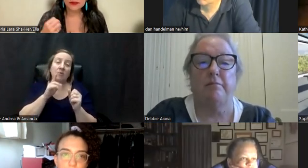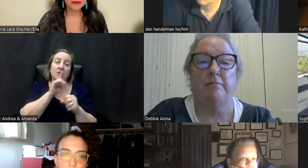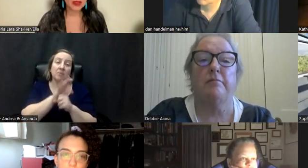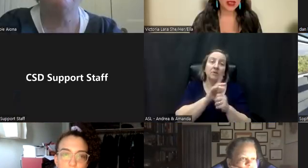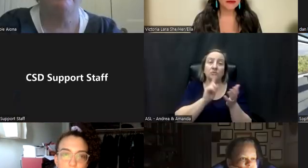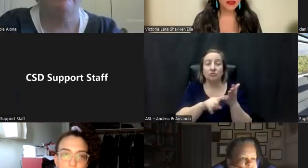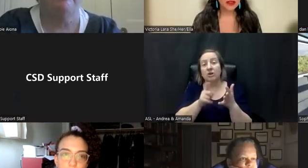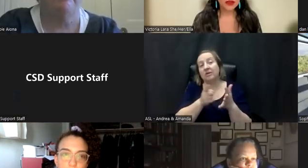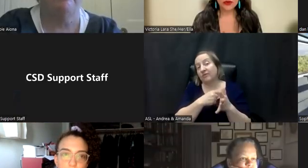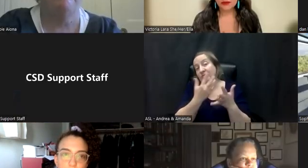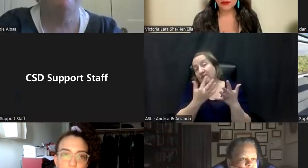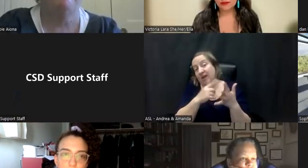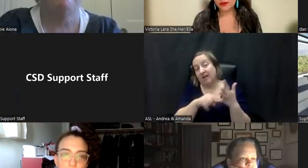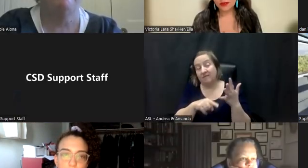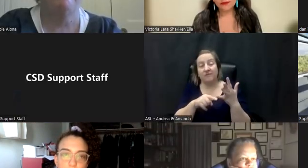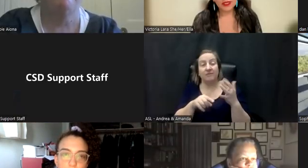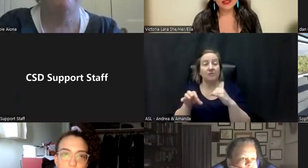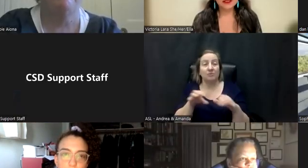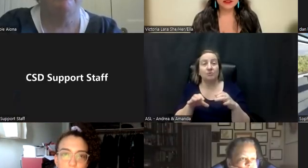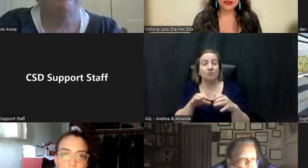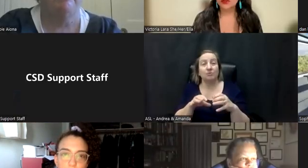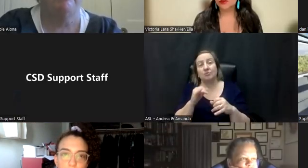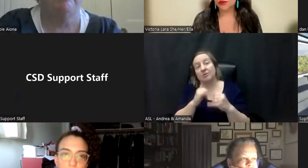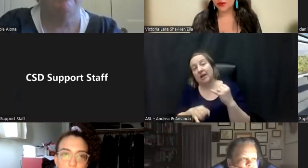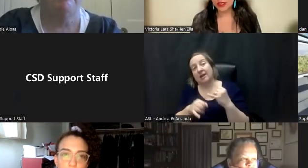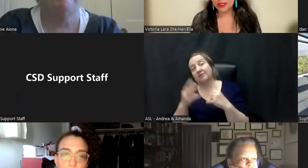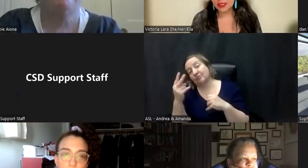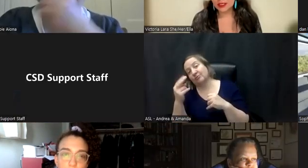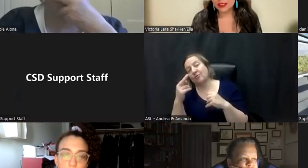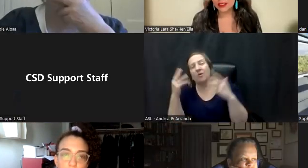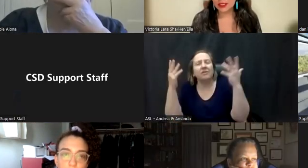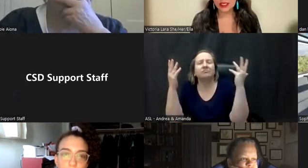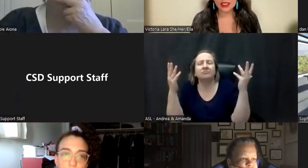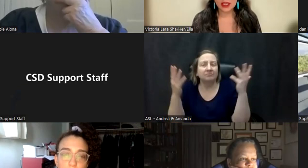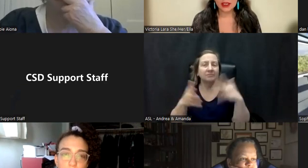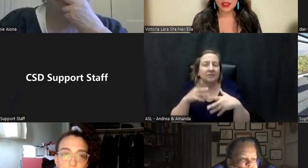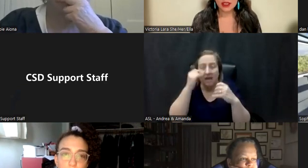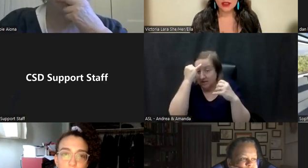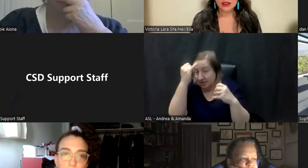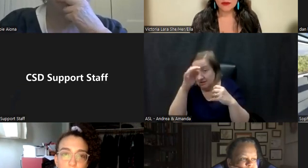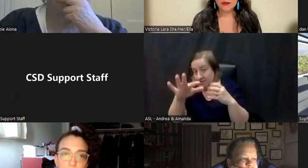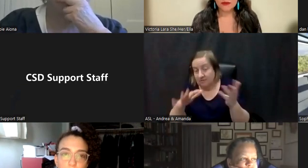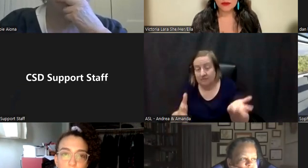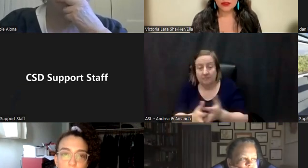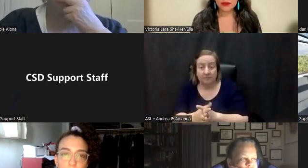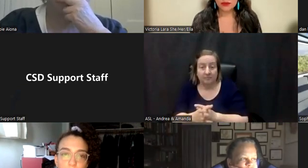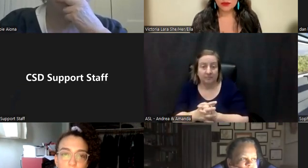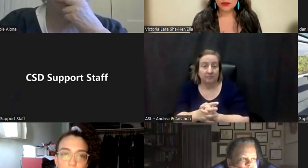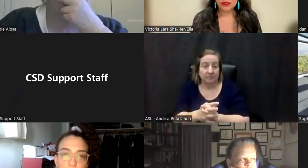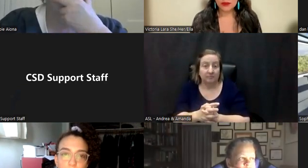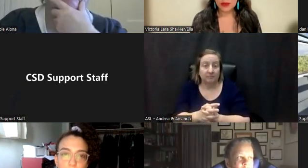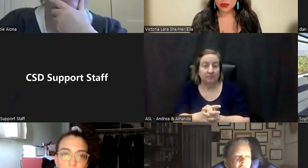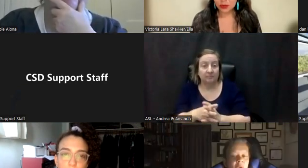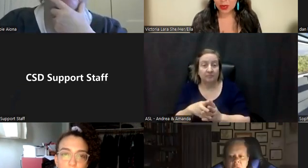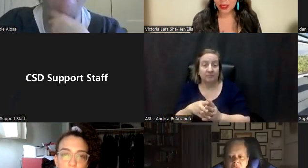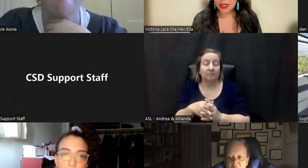check the first five, or the last two, or it's just an idea of what you